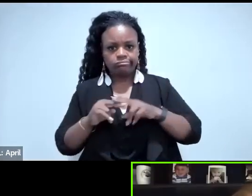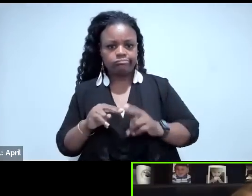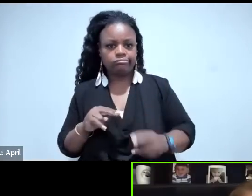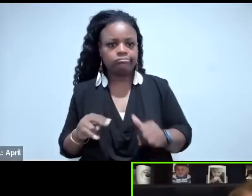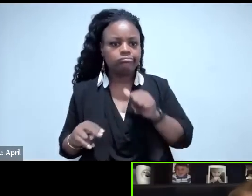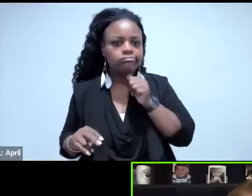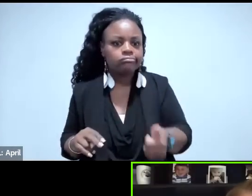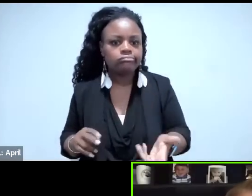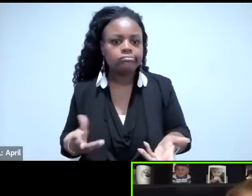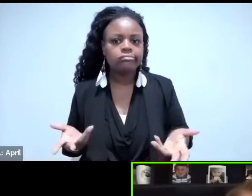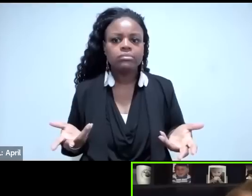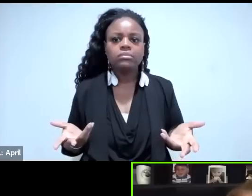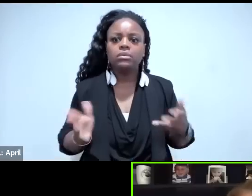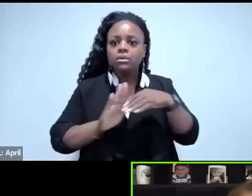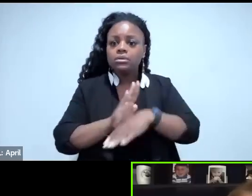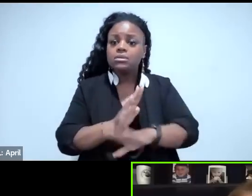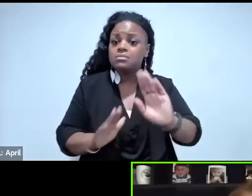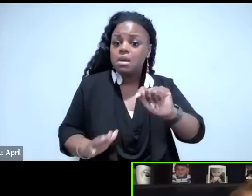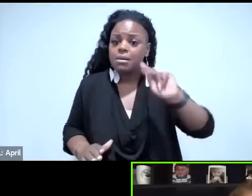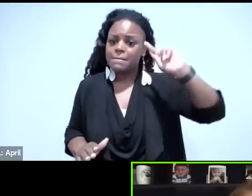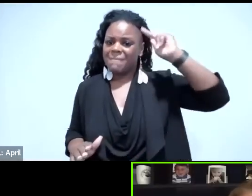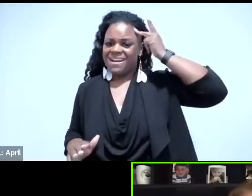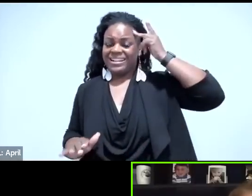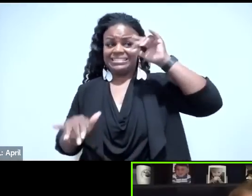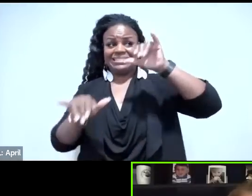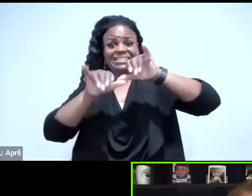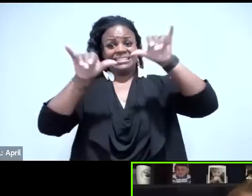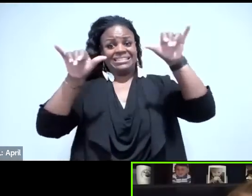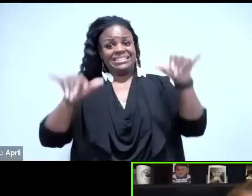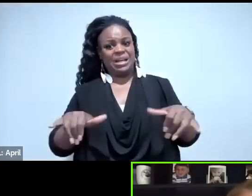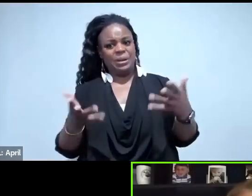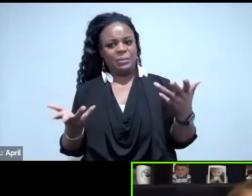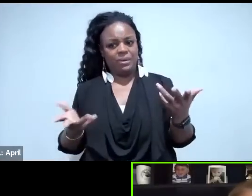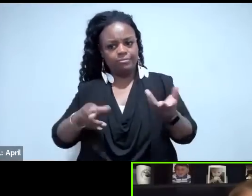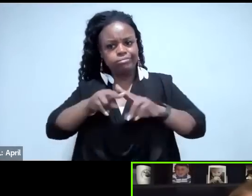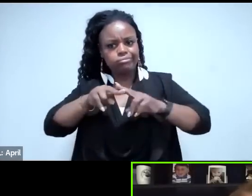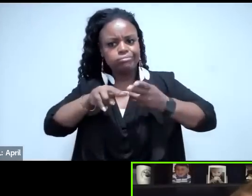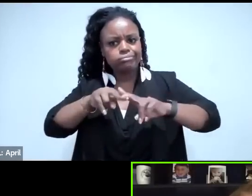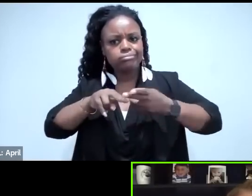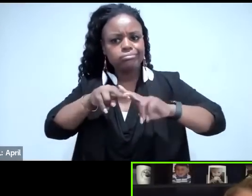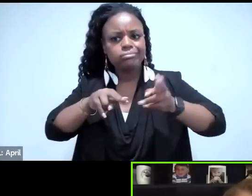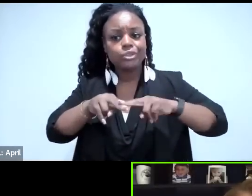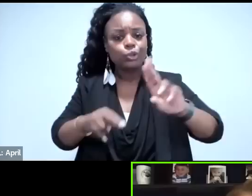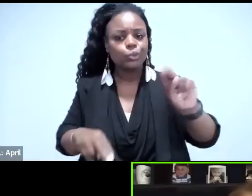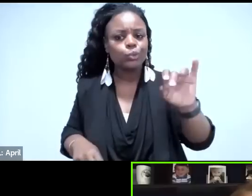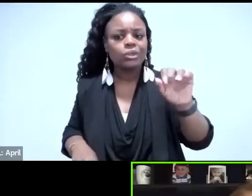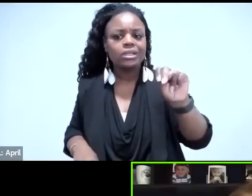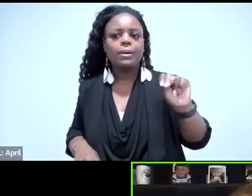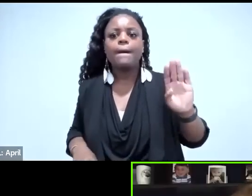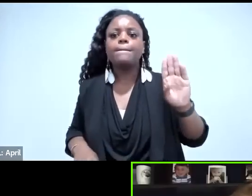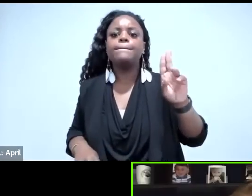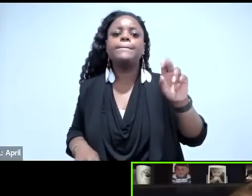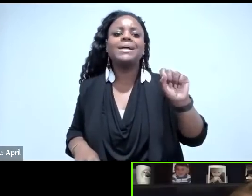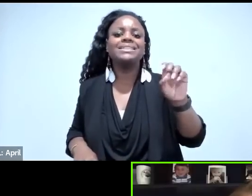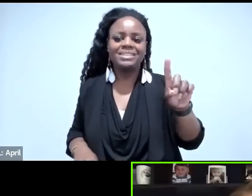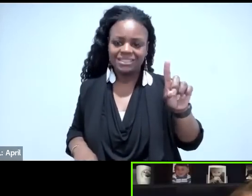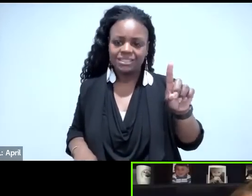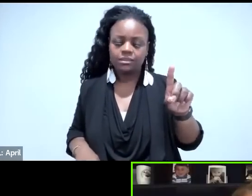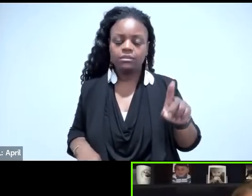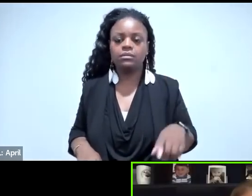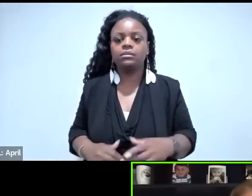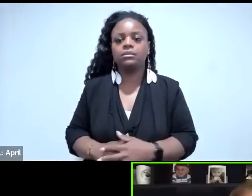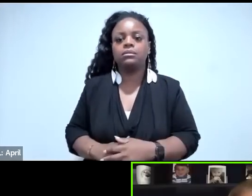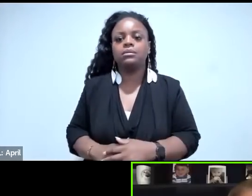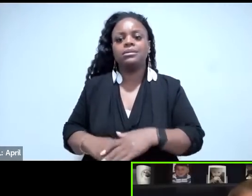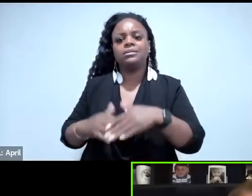an increase of the union busting that happens, the 4 Ds of union busting: divide, delay, distract, and demoralize,